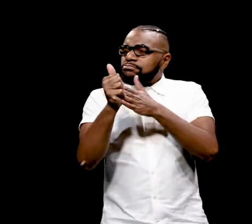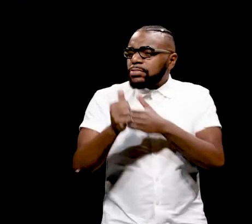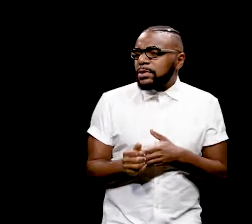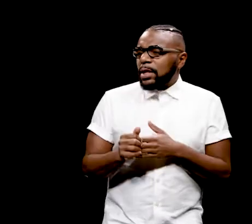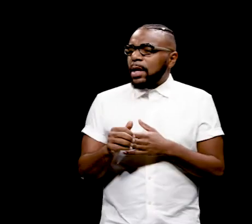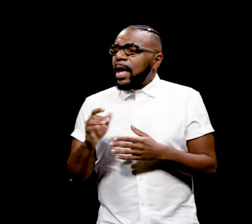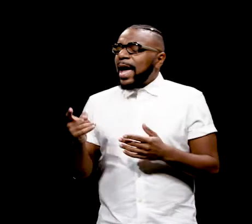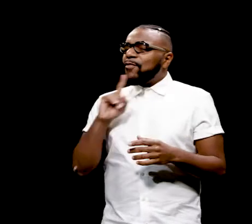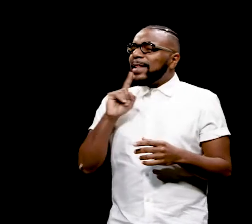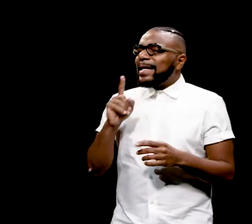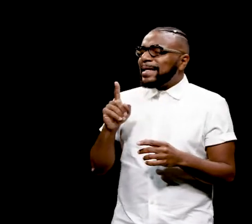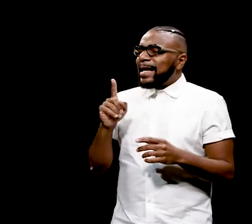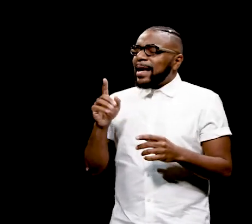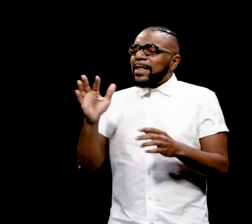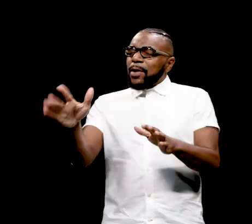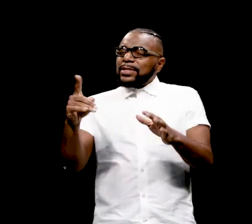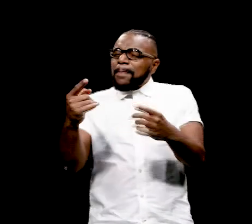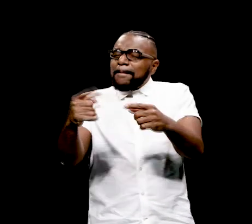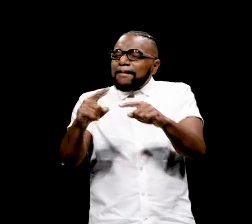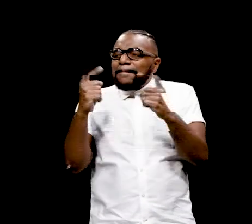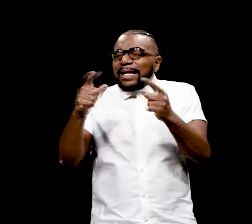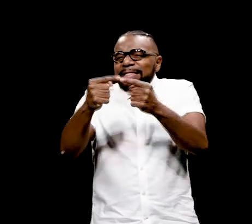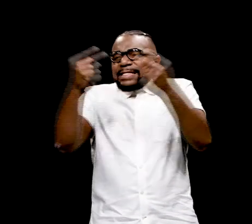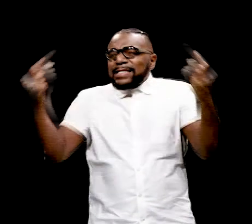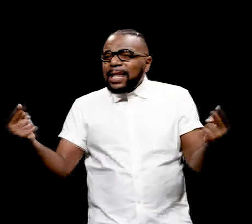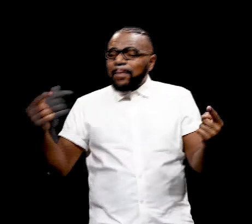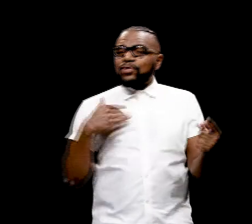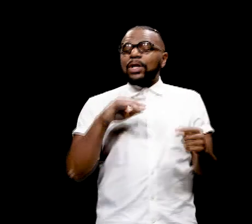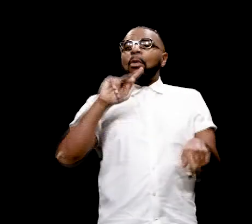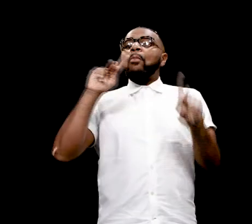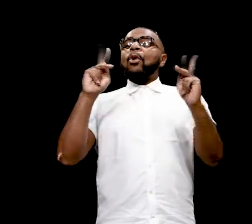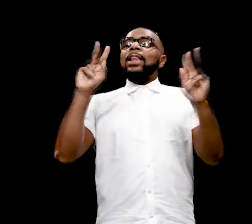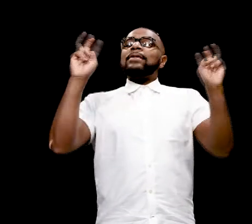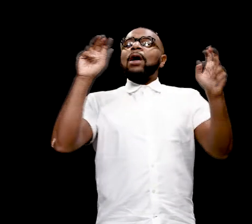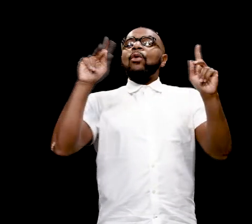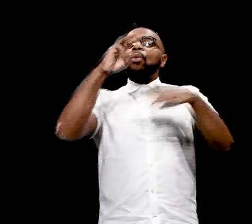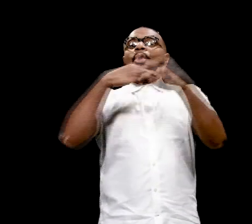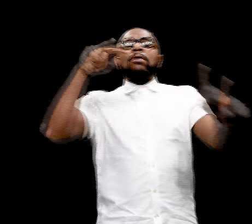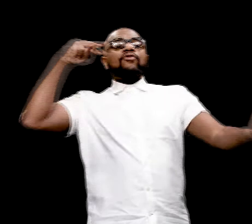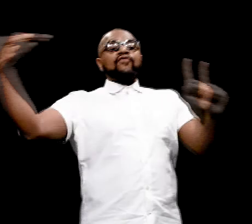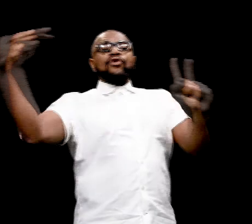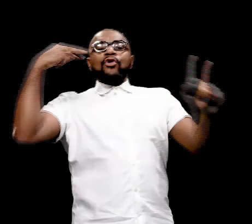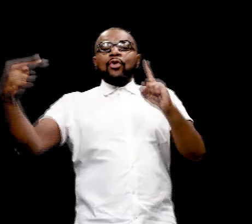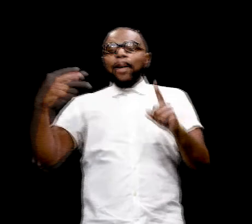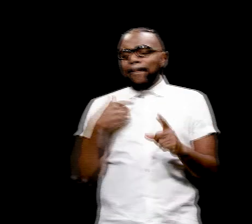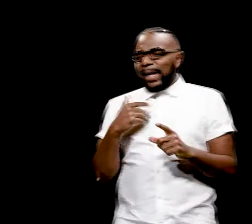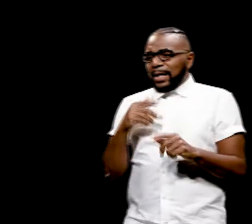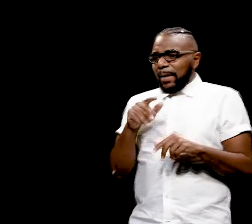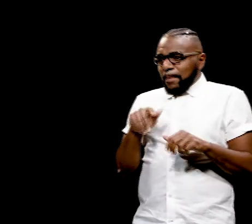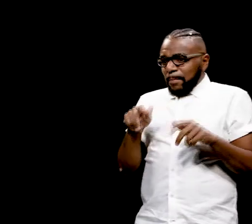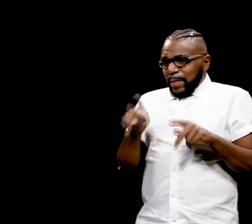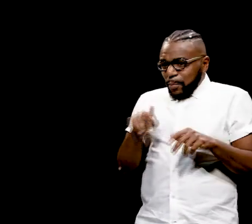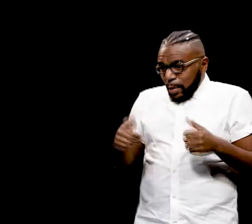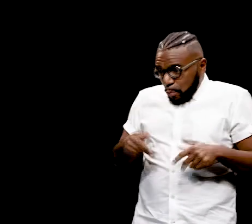was a very big disconnect between the Portland brand, our role in the global marketplace, and the everyday lives of Portlanders, especially